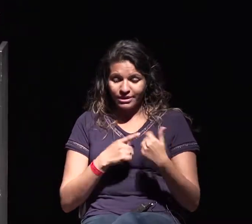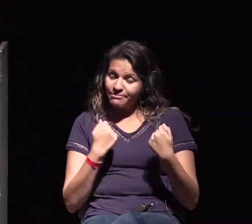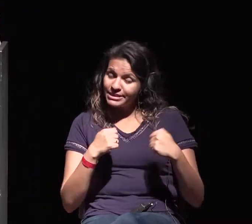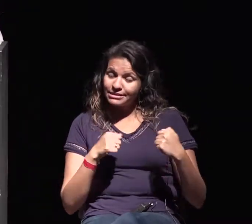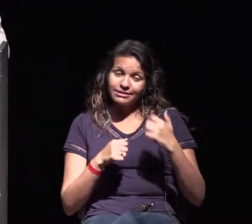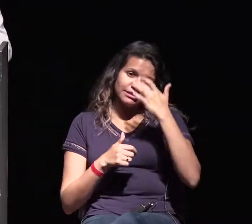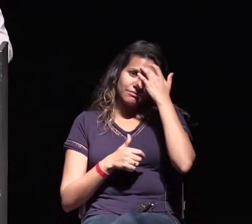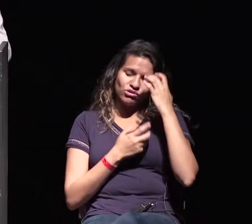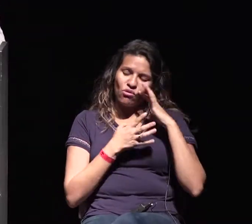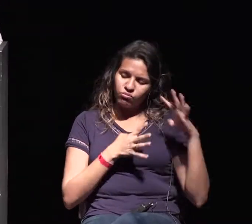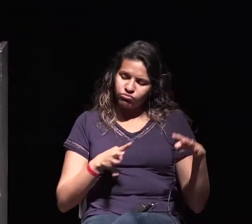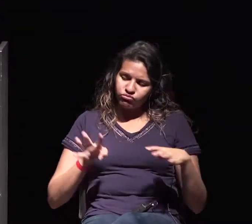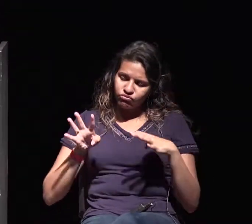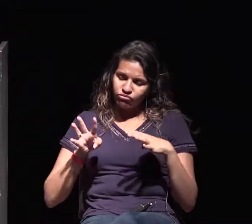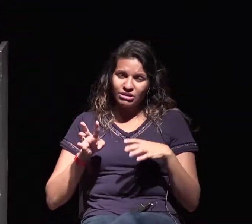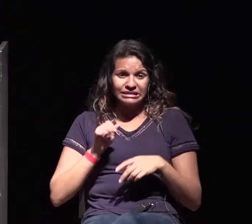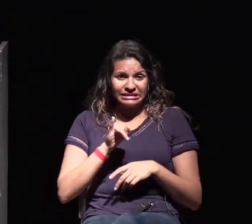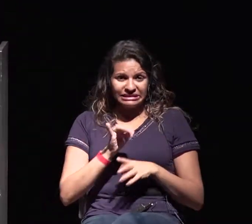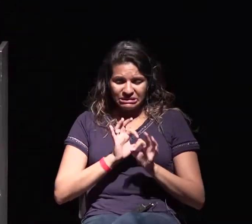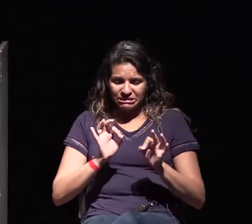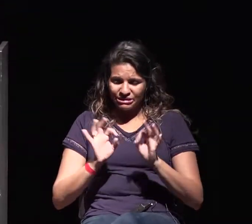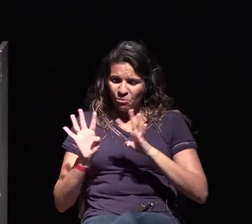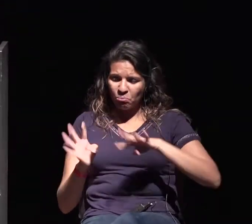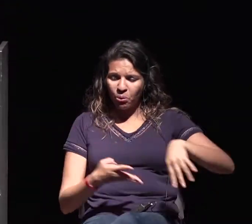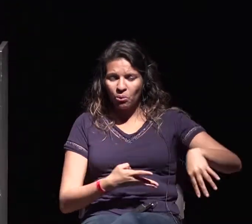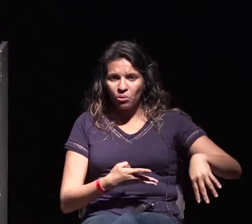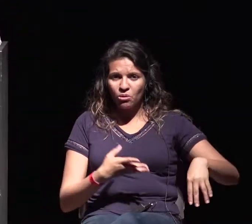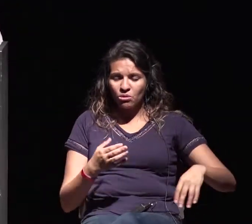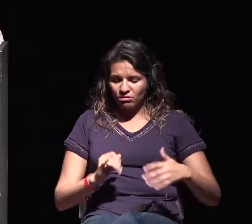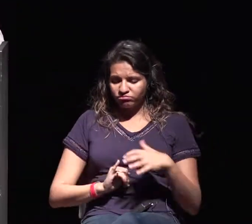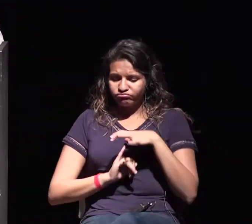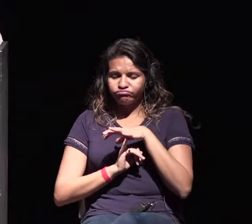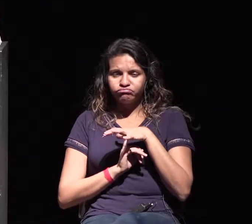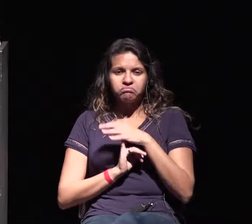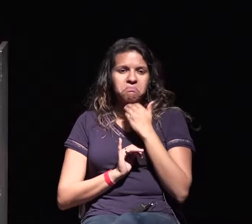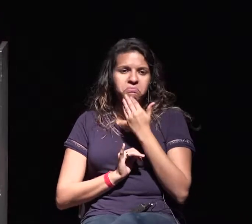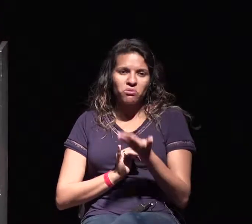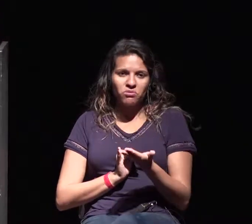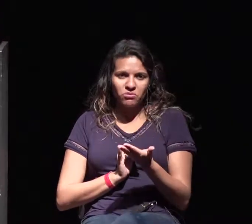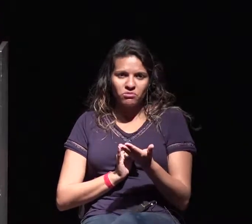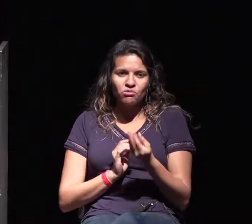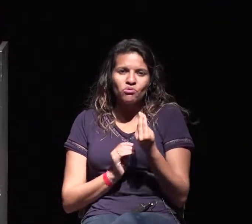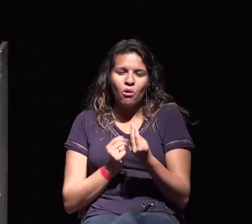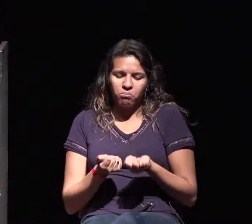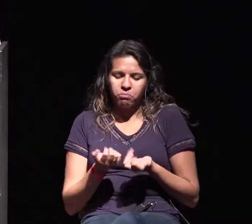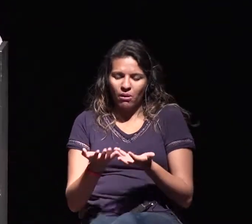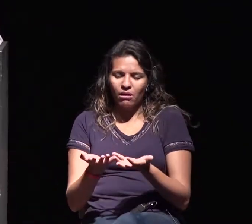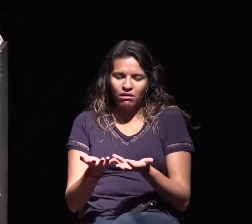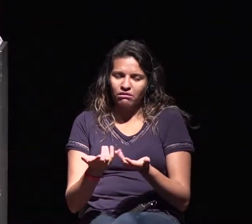within the spectacle of the occupied institution, who speaks? Is it